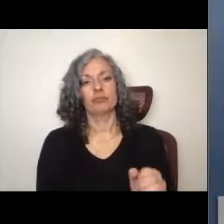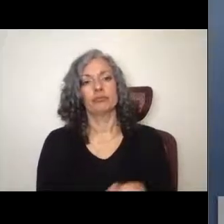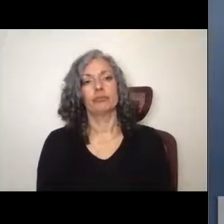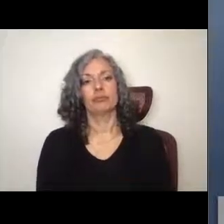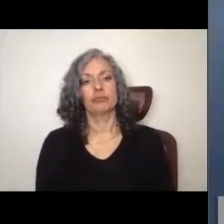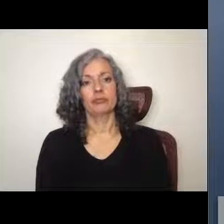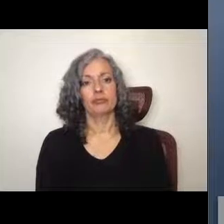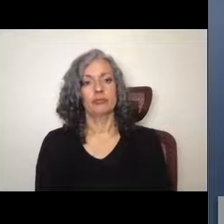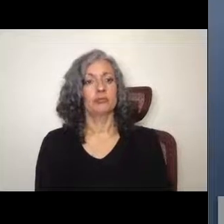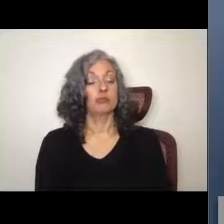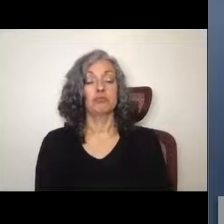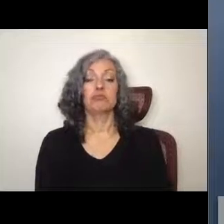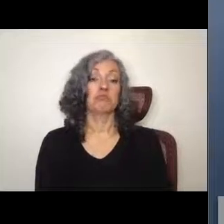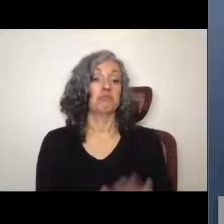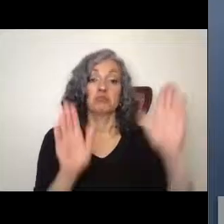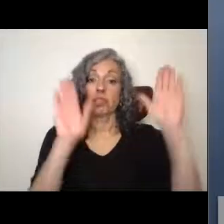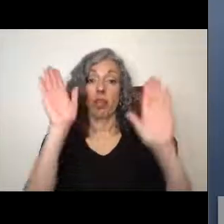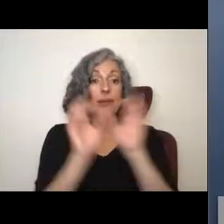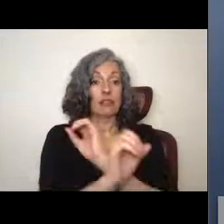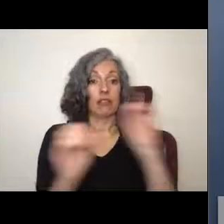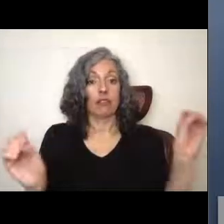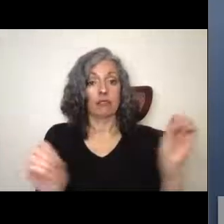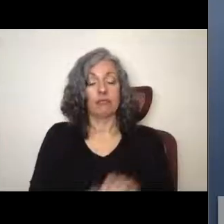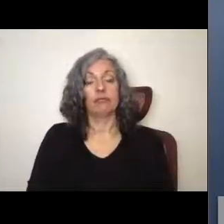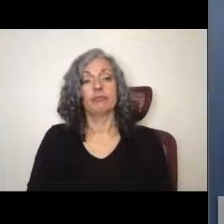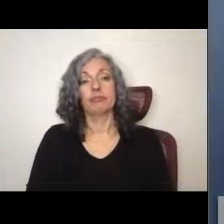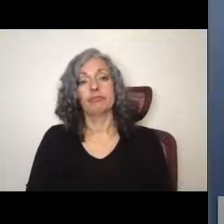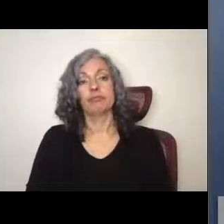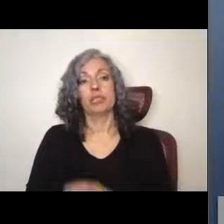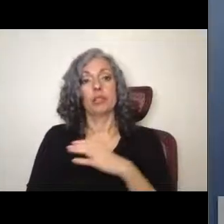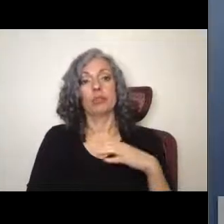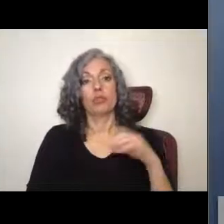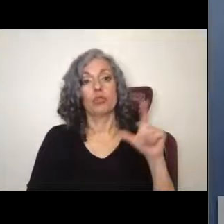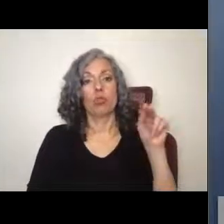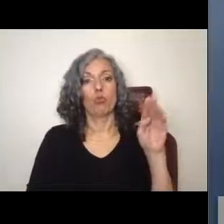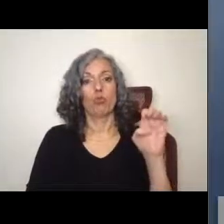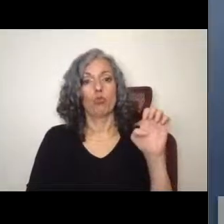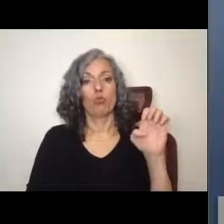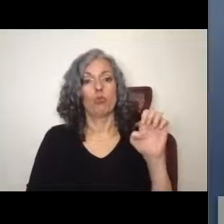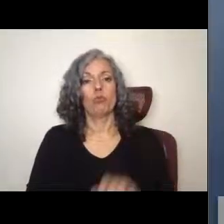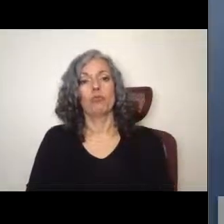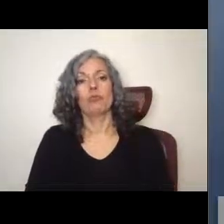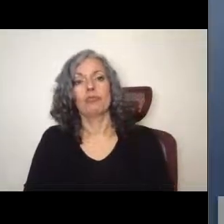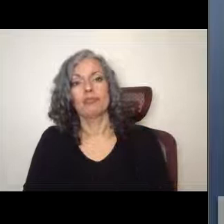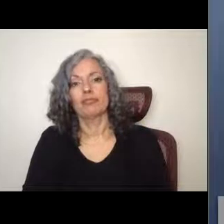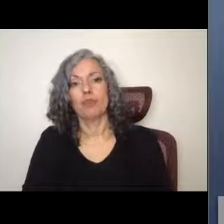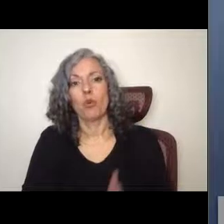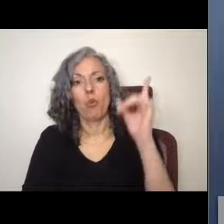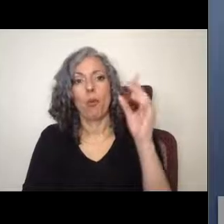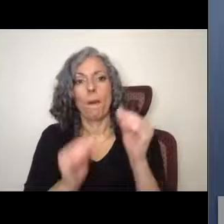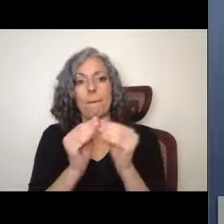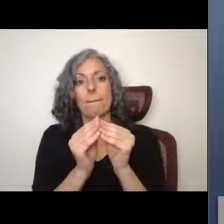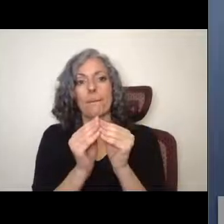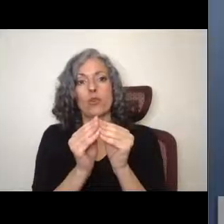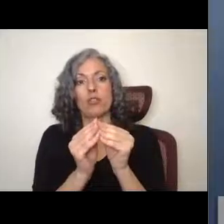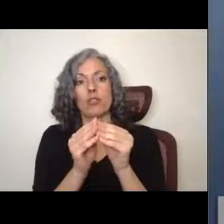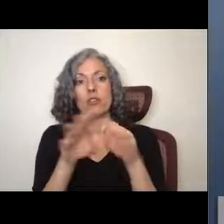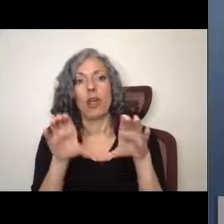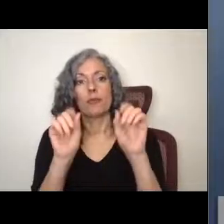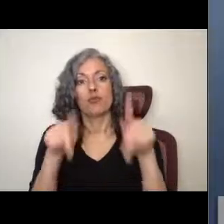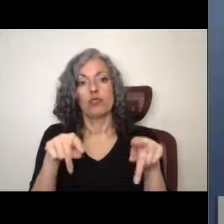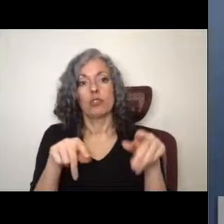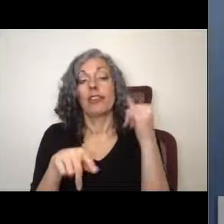No public comment at this time. Excellent. Commissioners? Commissioner Liu? Okay, I'm gonna give you guys one more chance. This could be quick